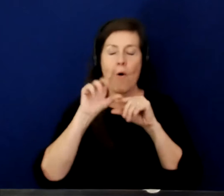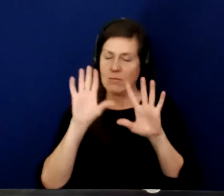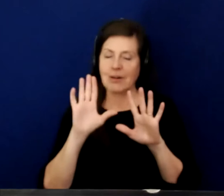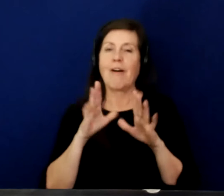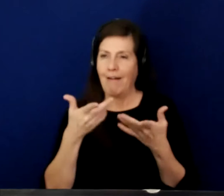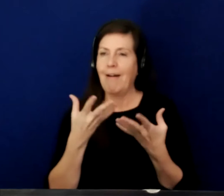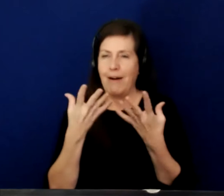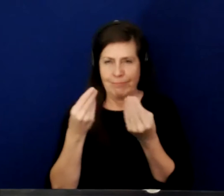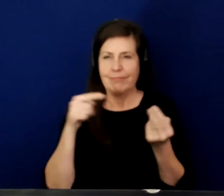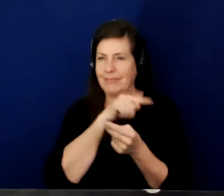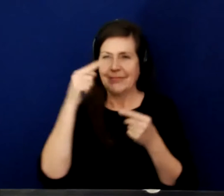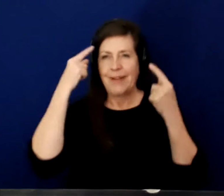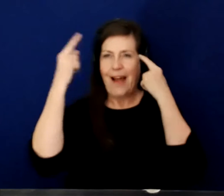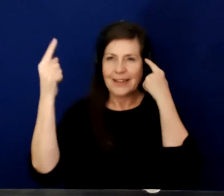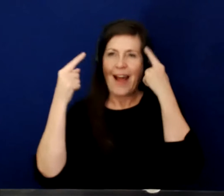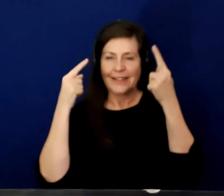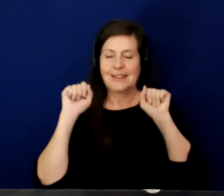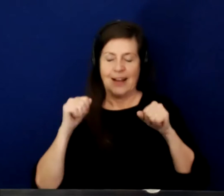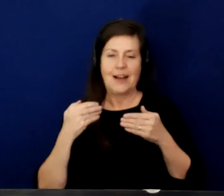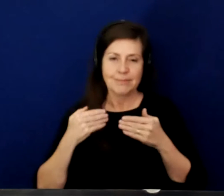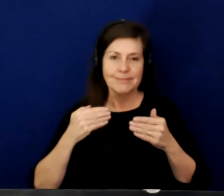of good ideas on how to do this.